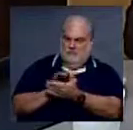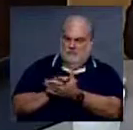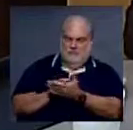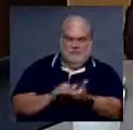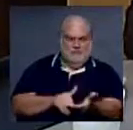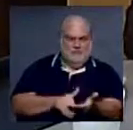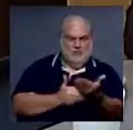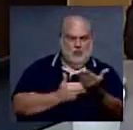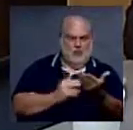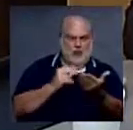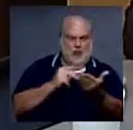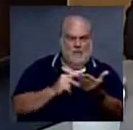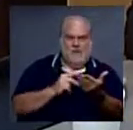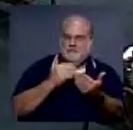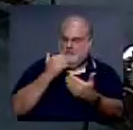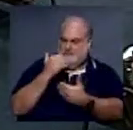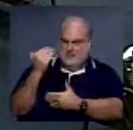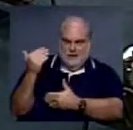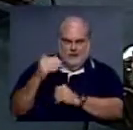up, and thank you.